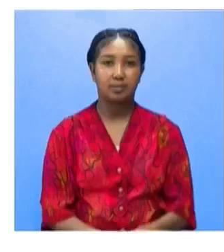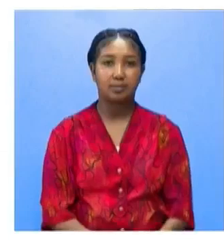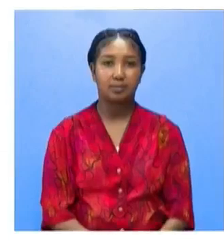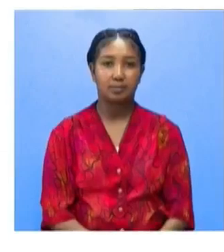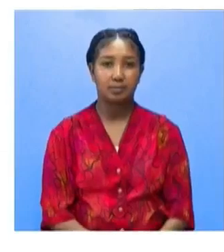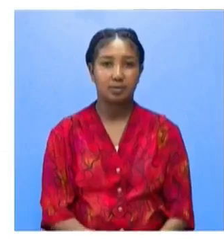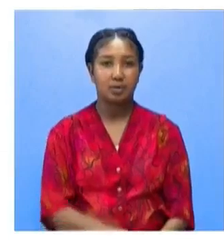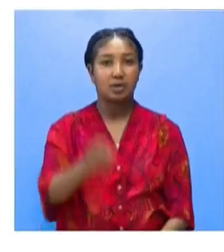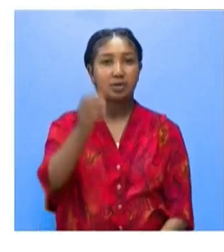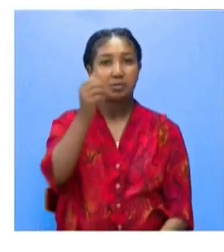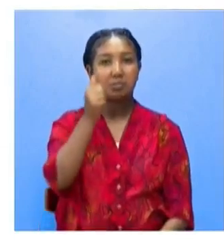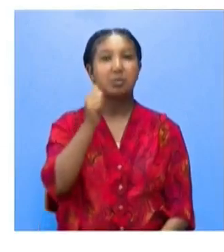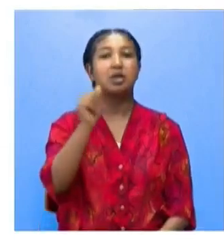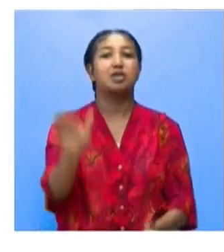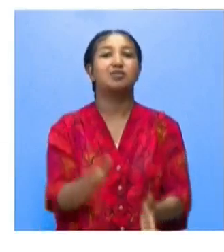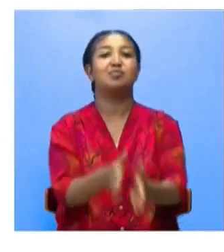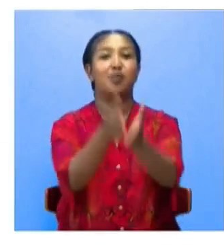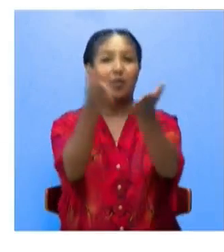his book